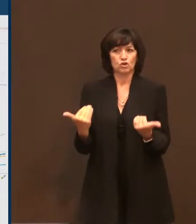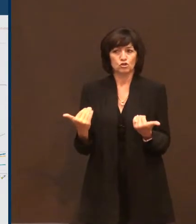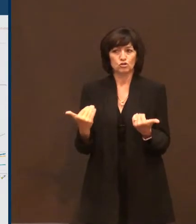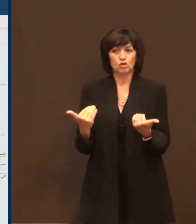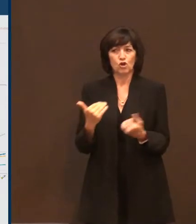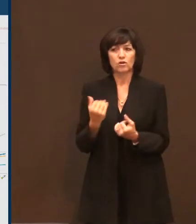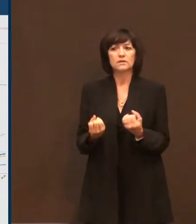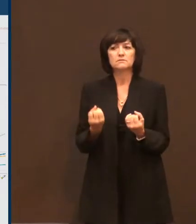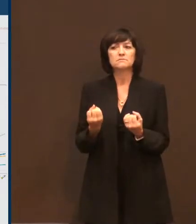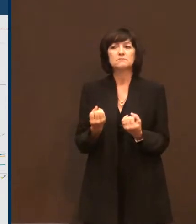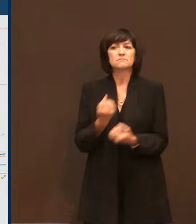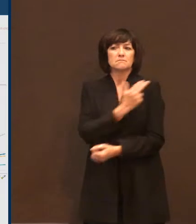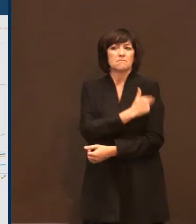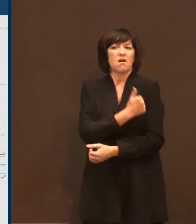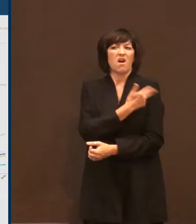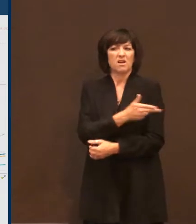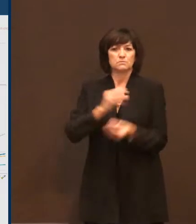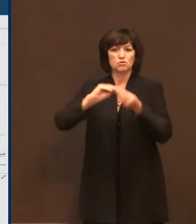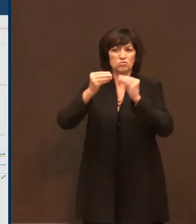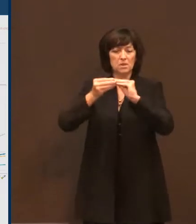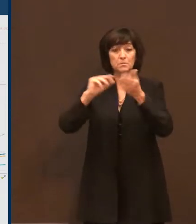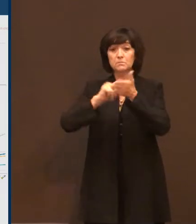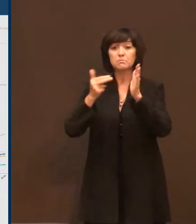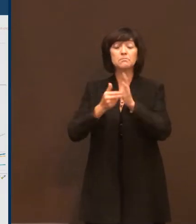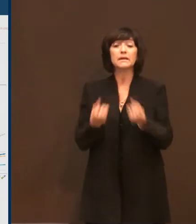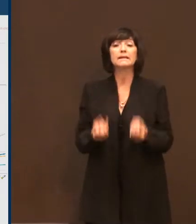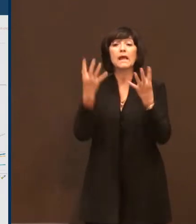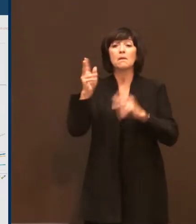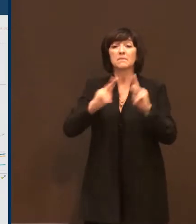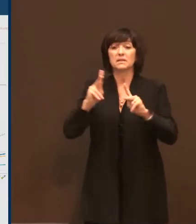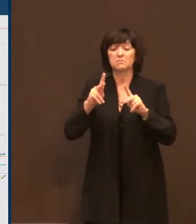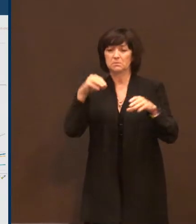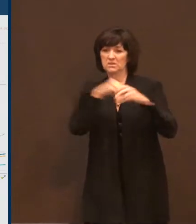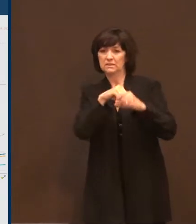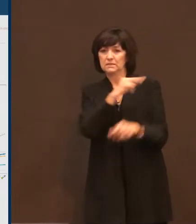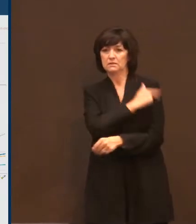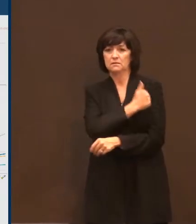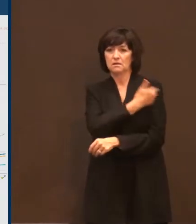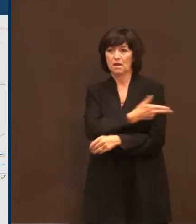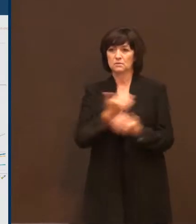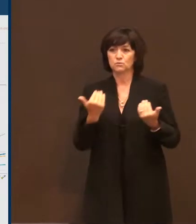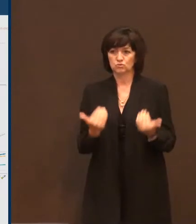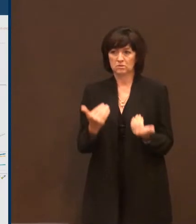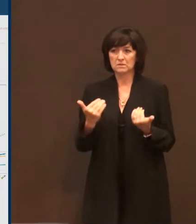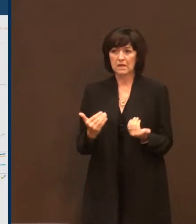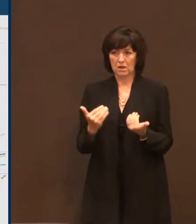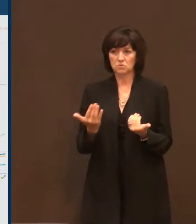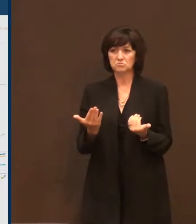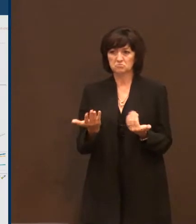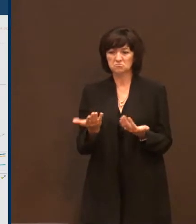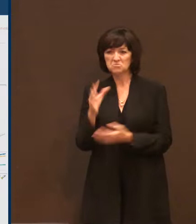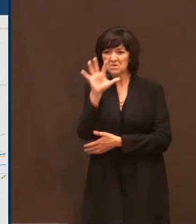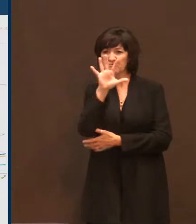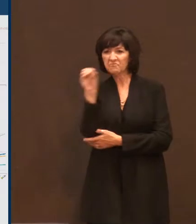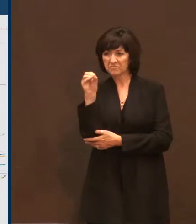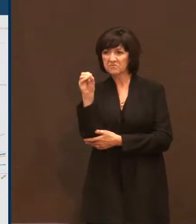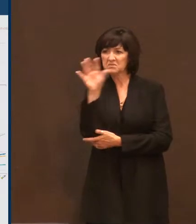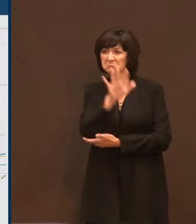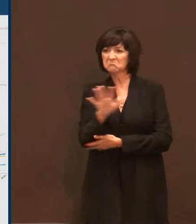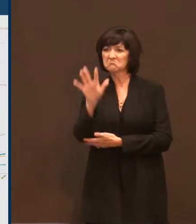is the number of people in the hospital, as I mentioned earlier, in the mid-50s today. And then the new